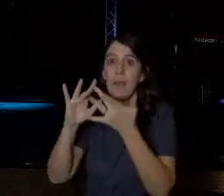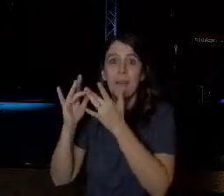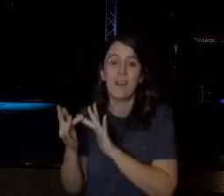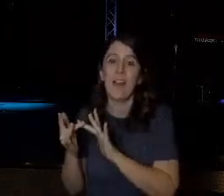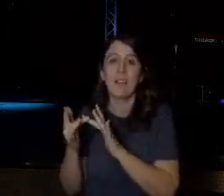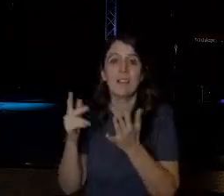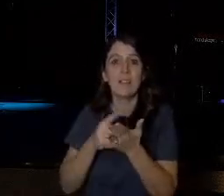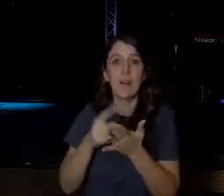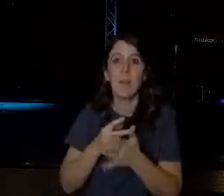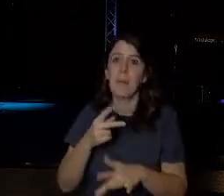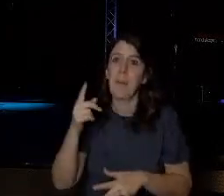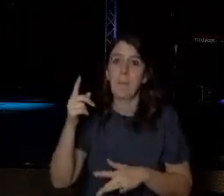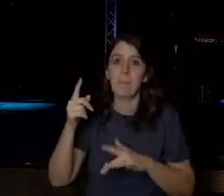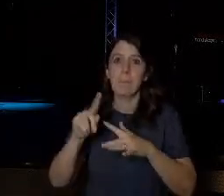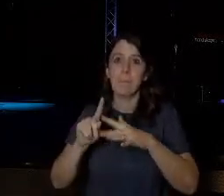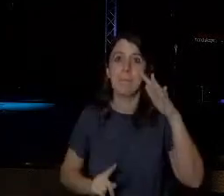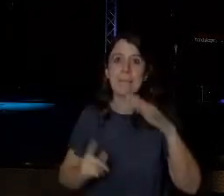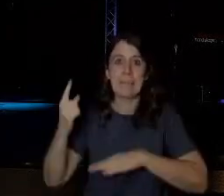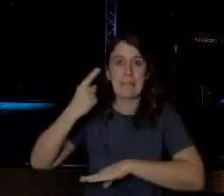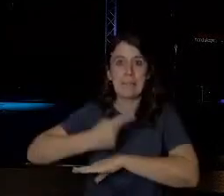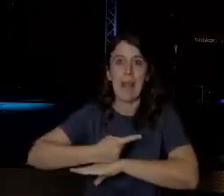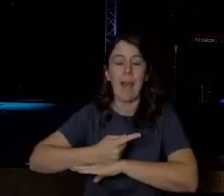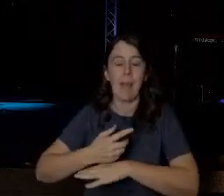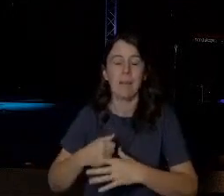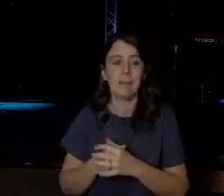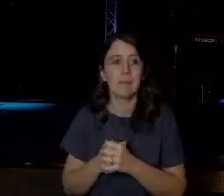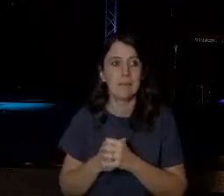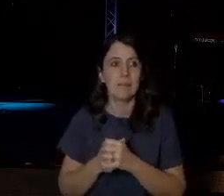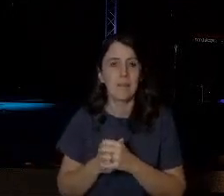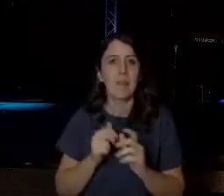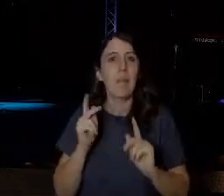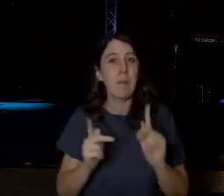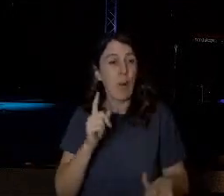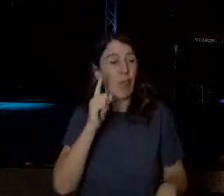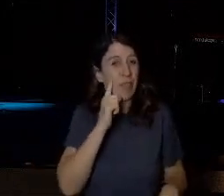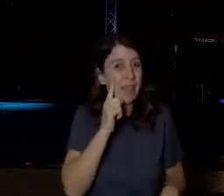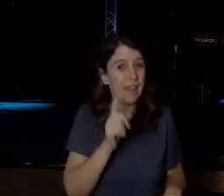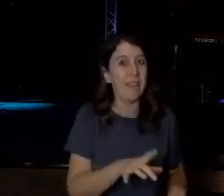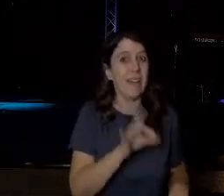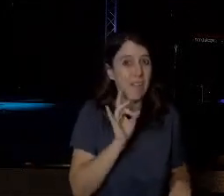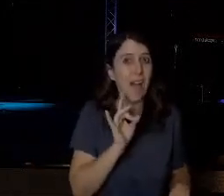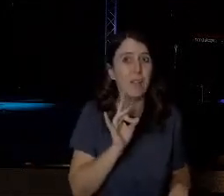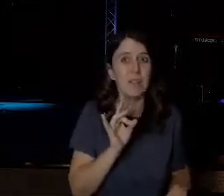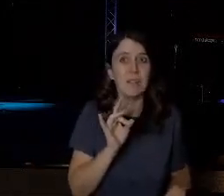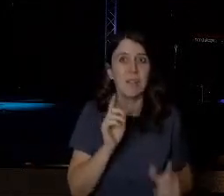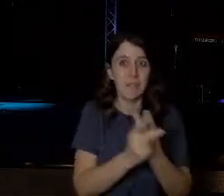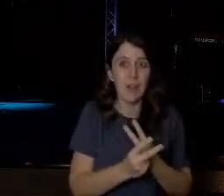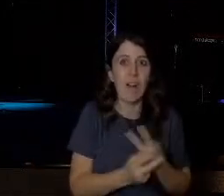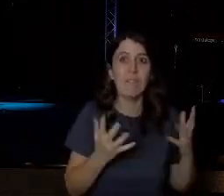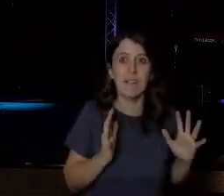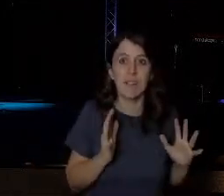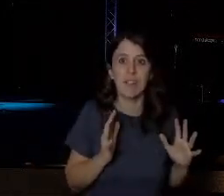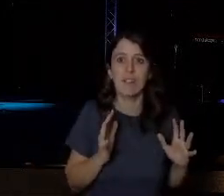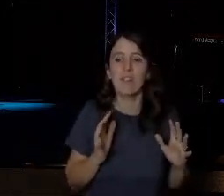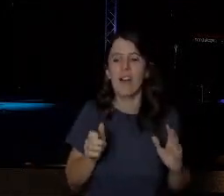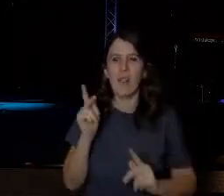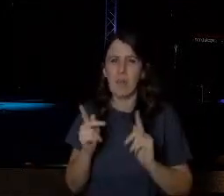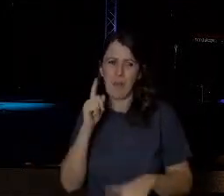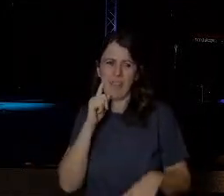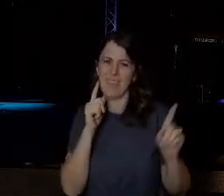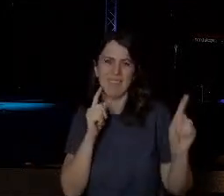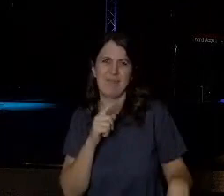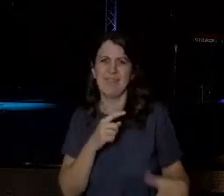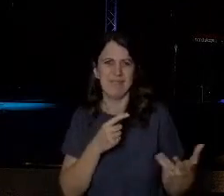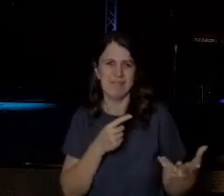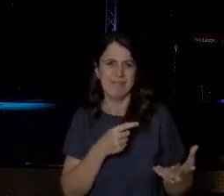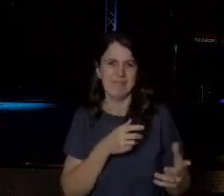day. And what you see is people who feel like they found it and other people who feel like it's a hoax that people found it. It's the